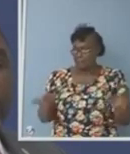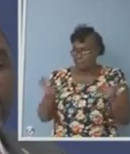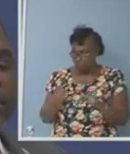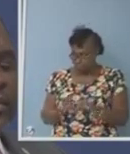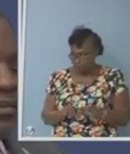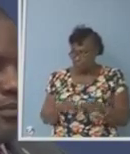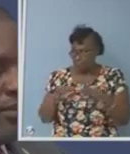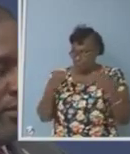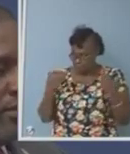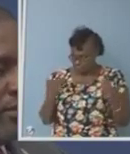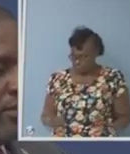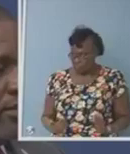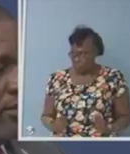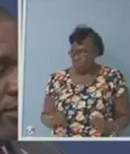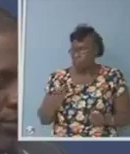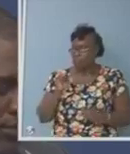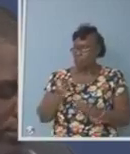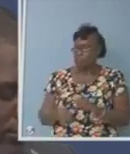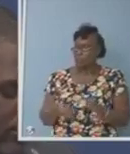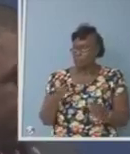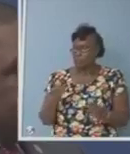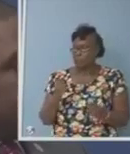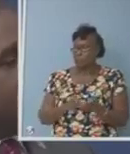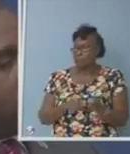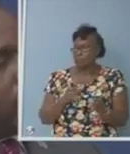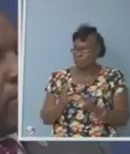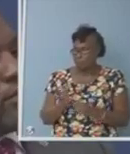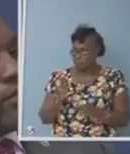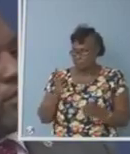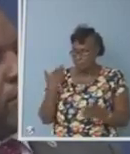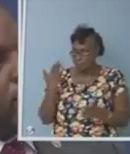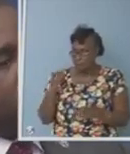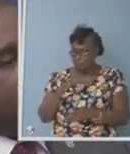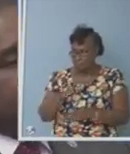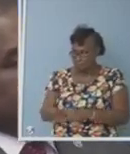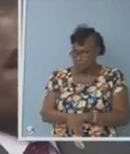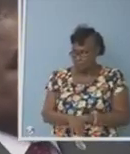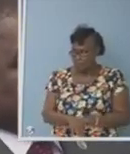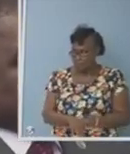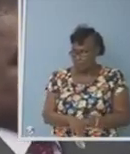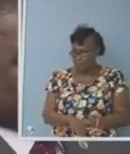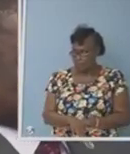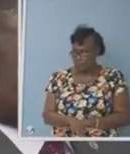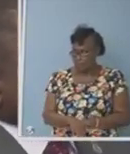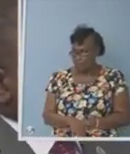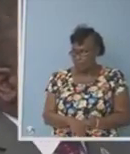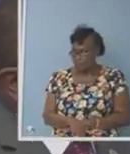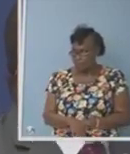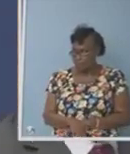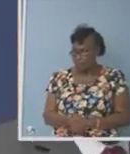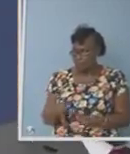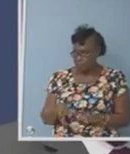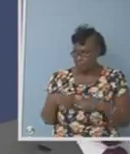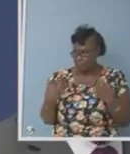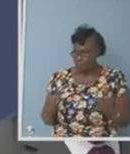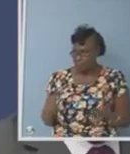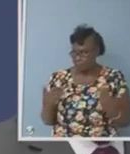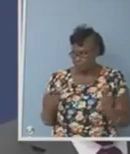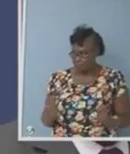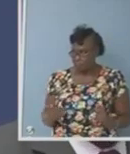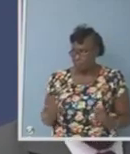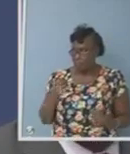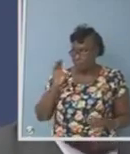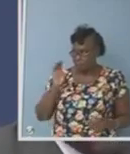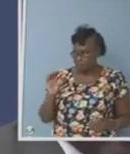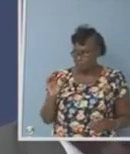that one of our discussions last night, and as a matter of fact, right after the press conference, the